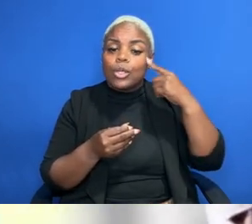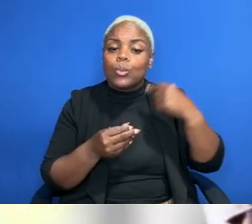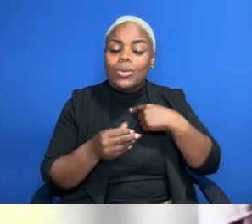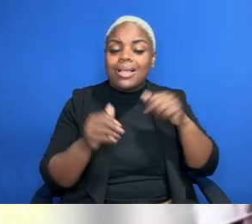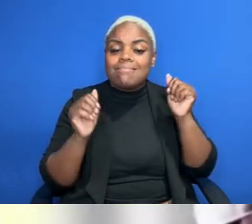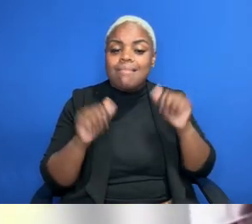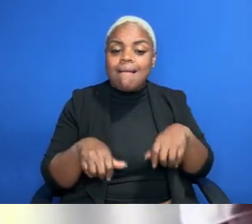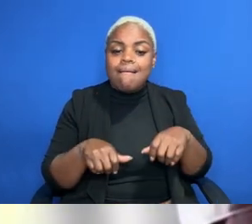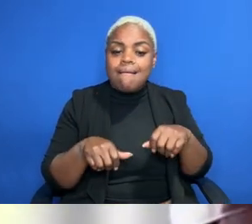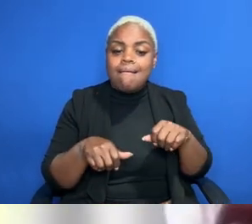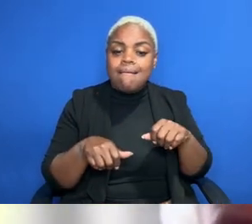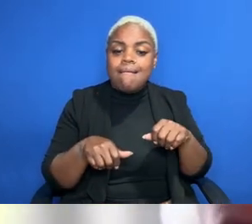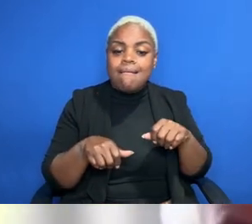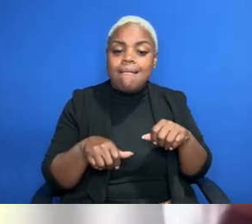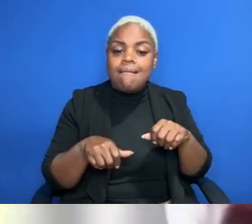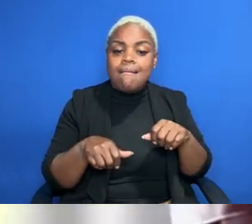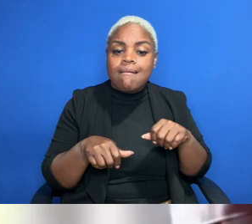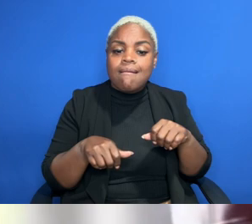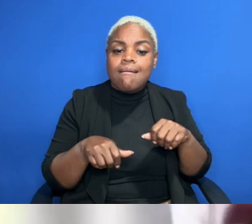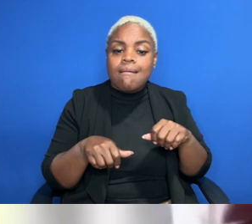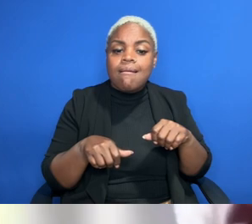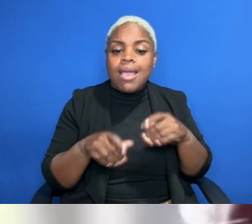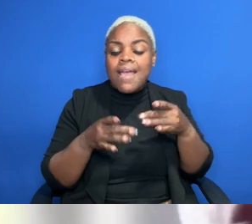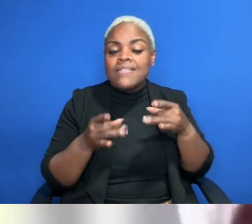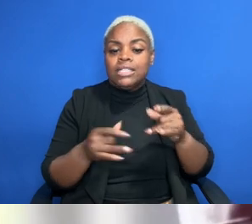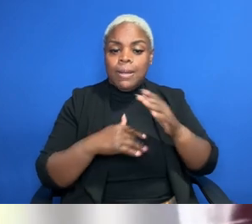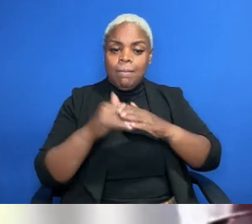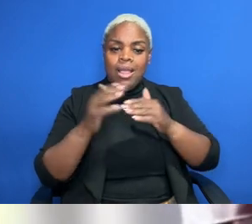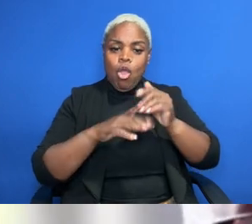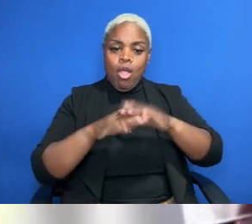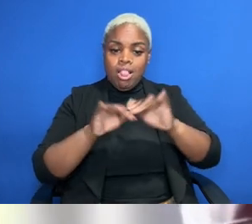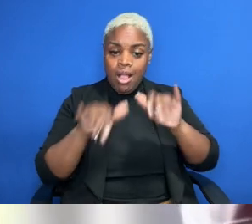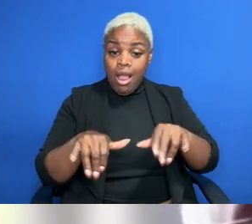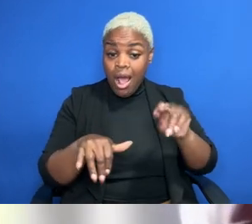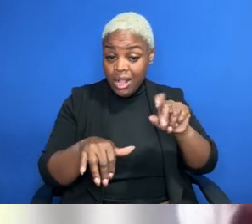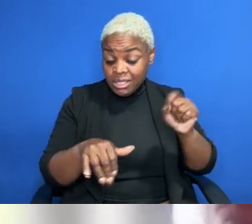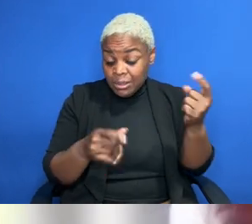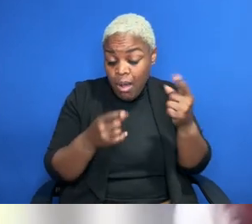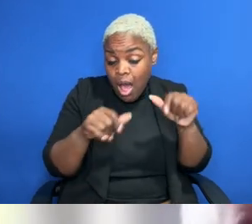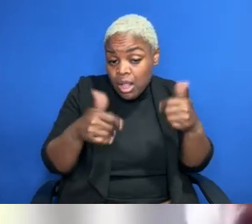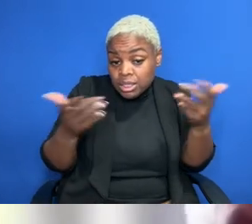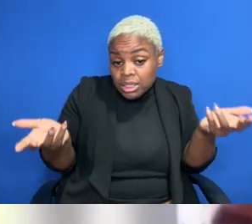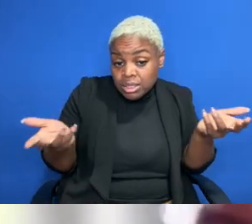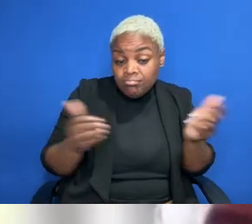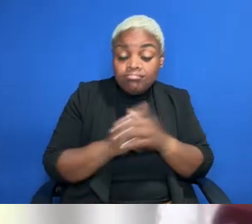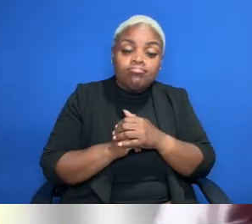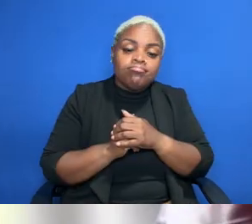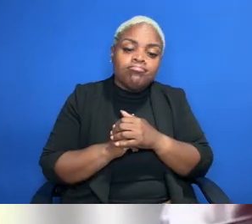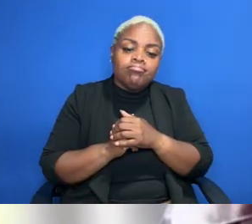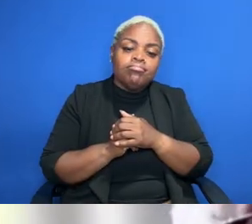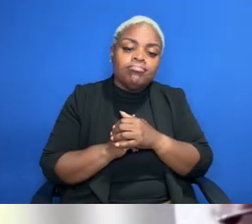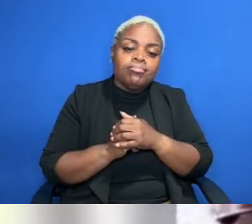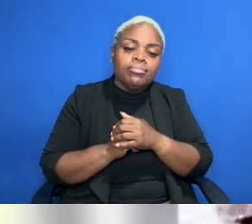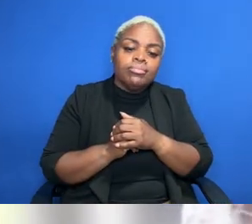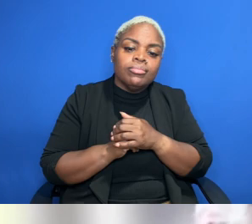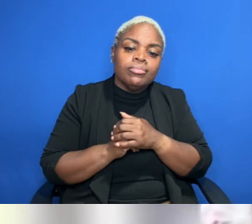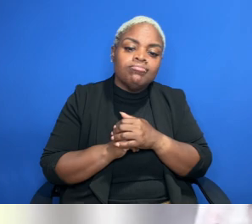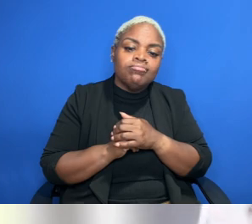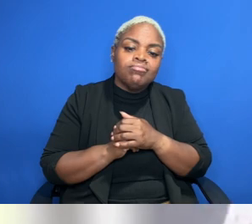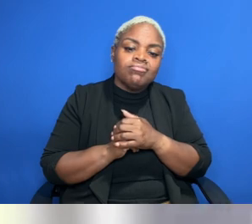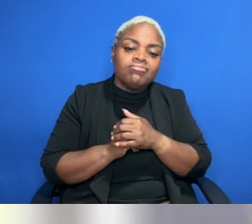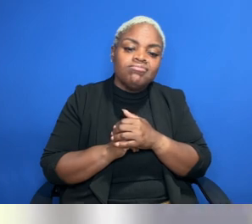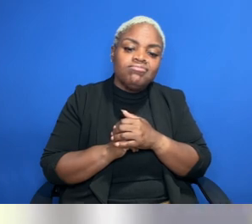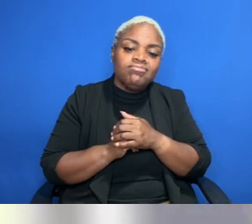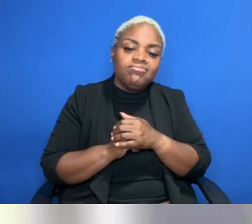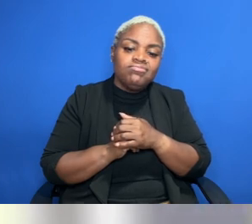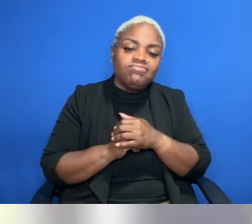people. We want to get the message out, and I think we can effectively build on that. So, unless there's something